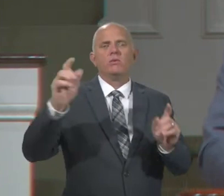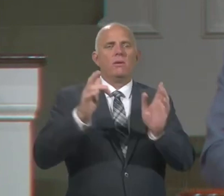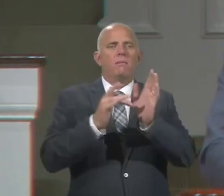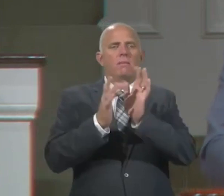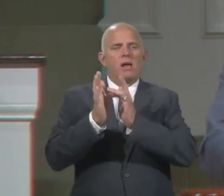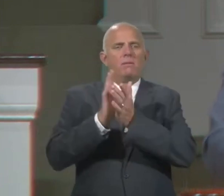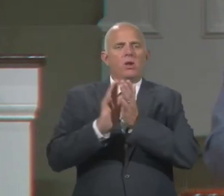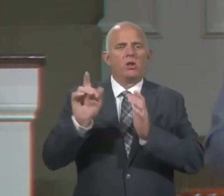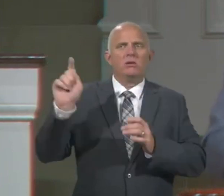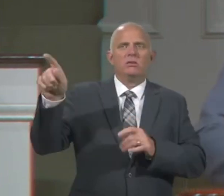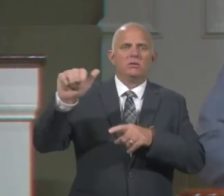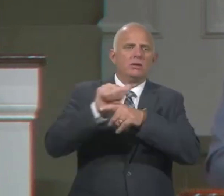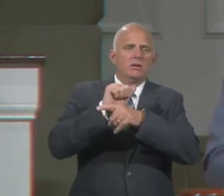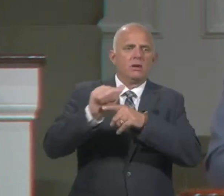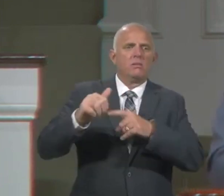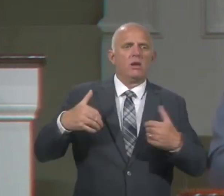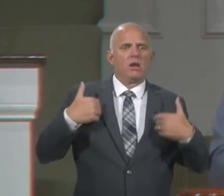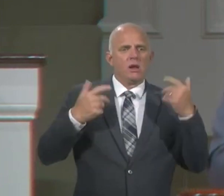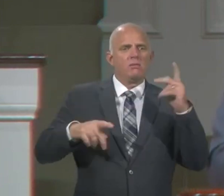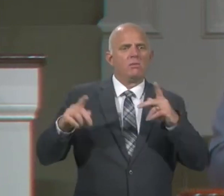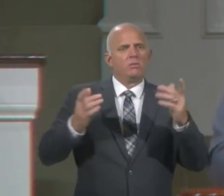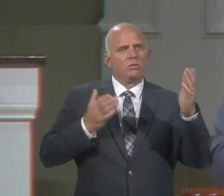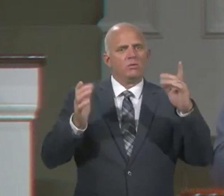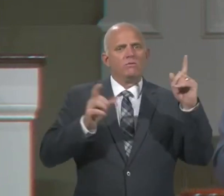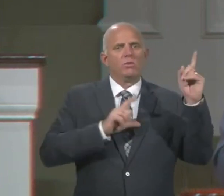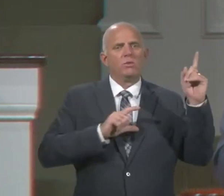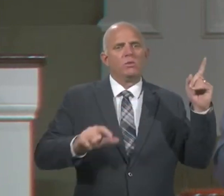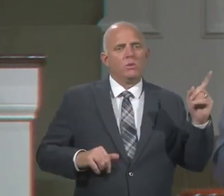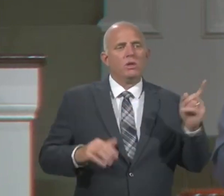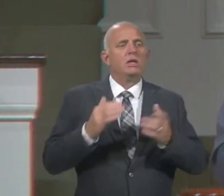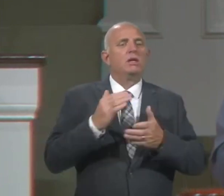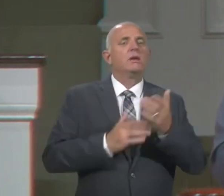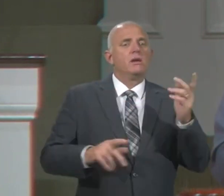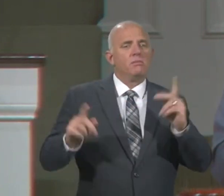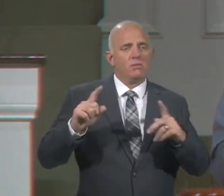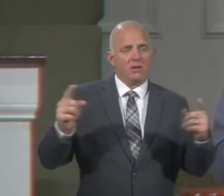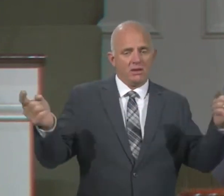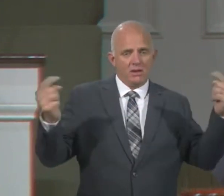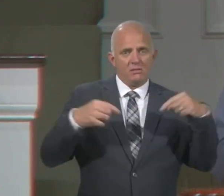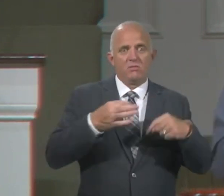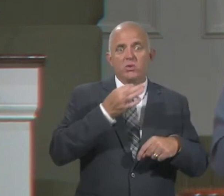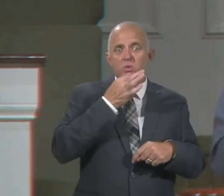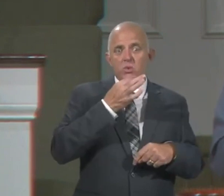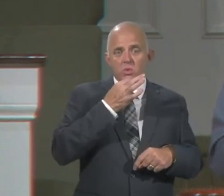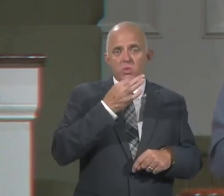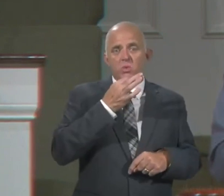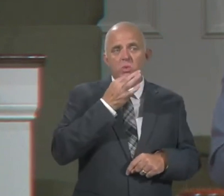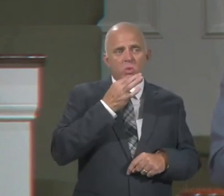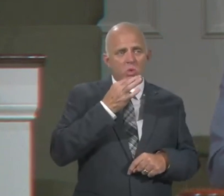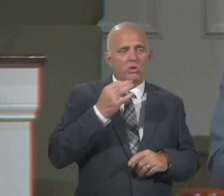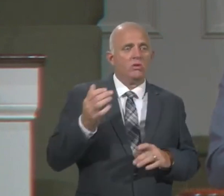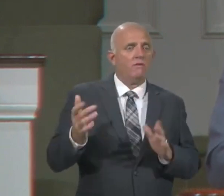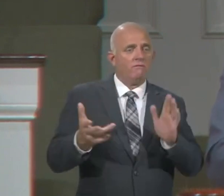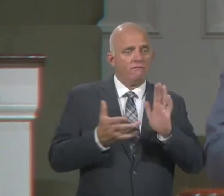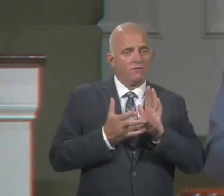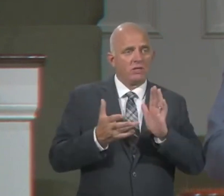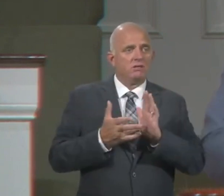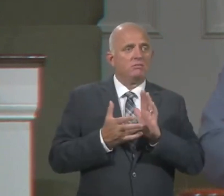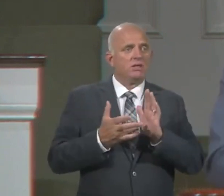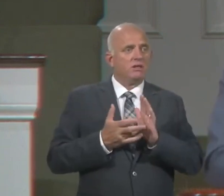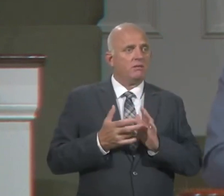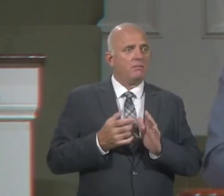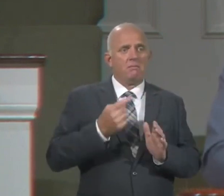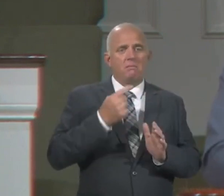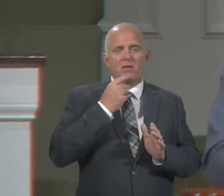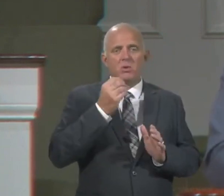to train young people to serve the Lord. We have a group of young people that are coming in just a few days, freshmen that'll be homesick, nervous,